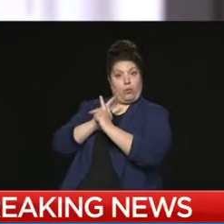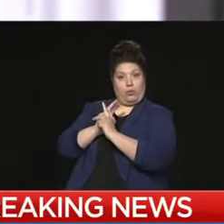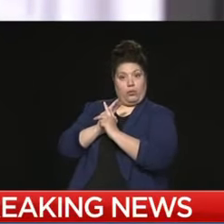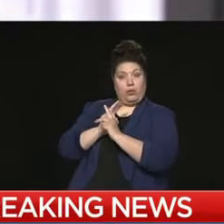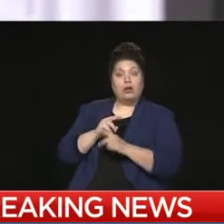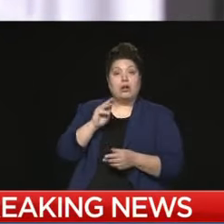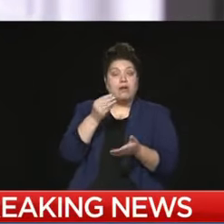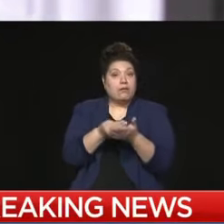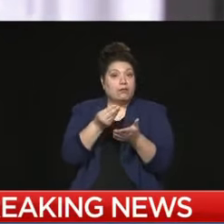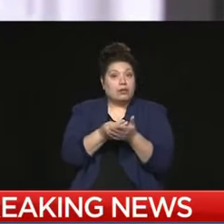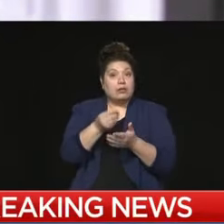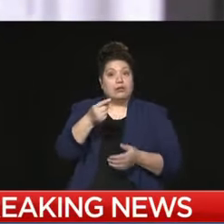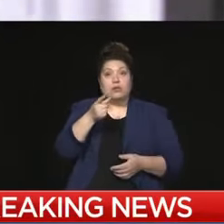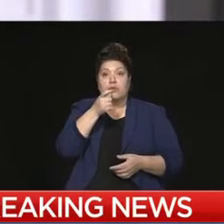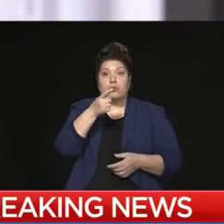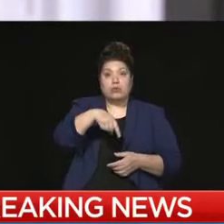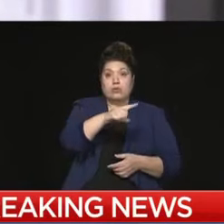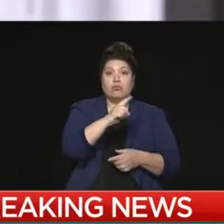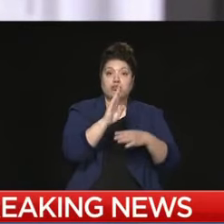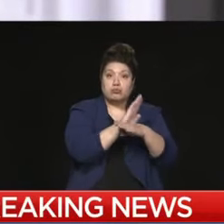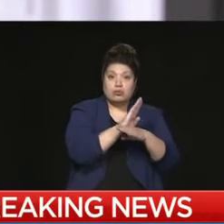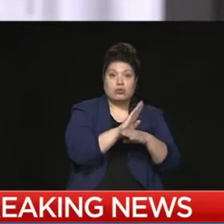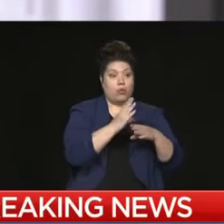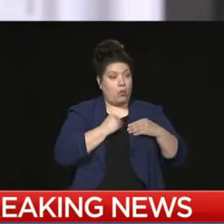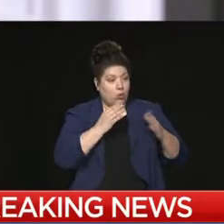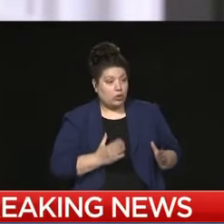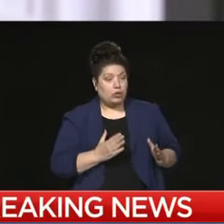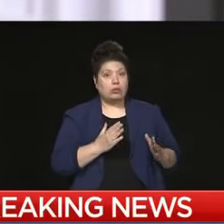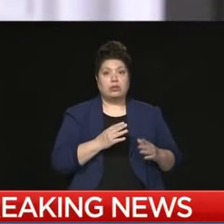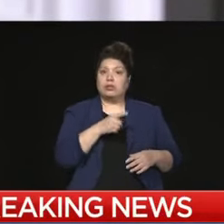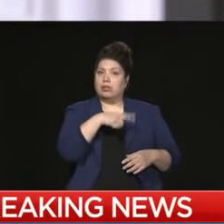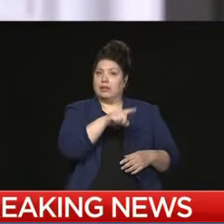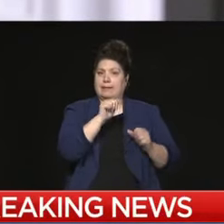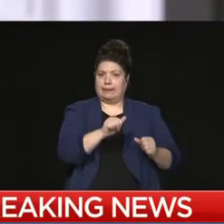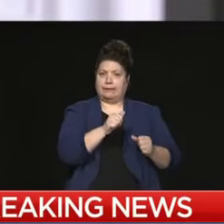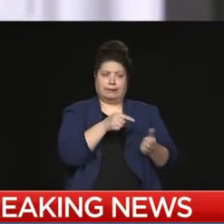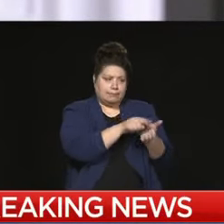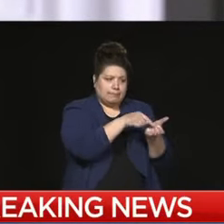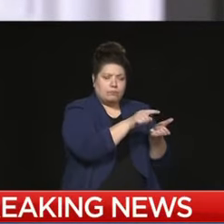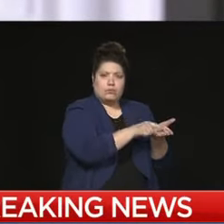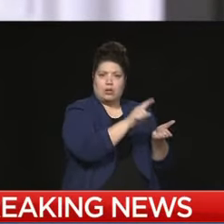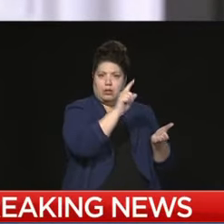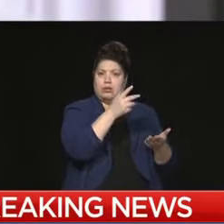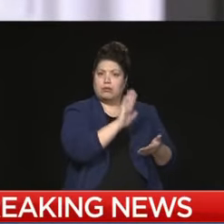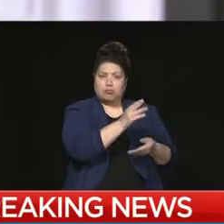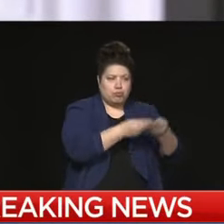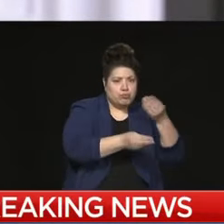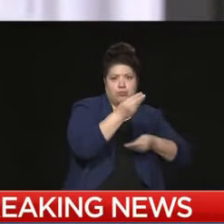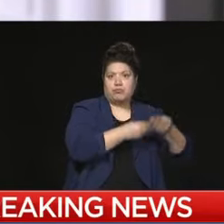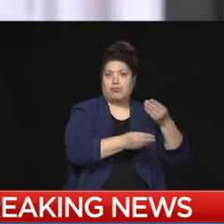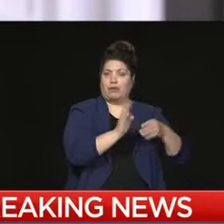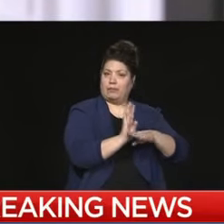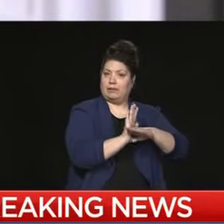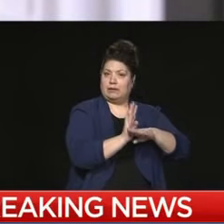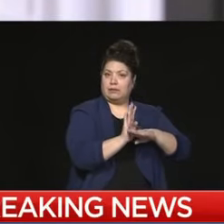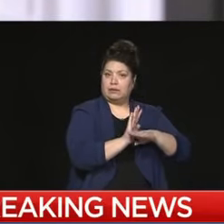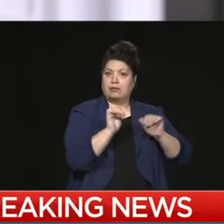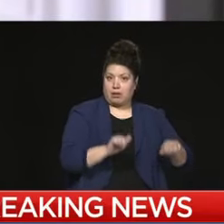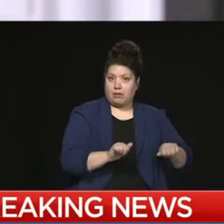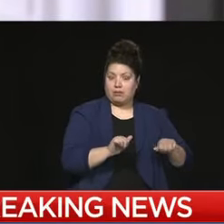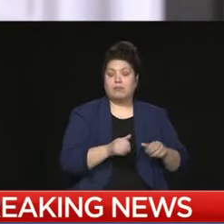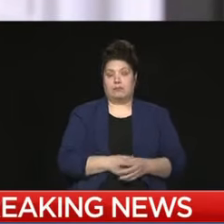of financings that entrepreneurs and employers will be able to use to fix their liquidity problems as well